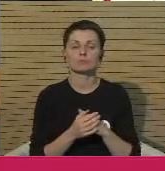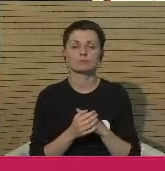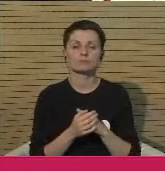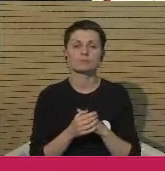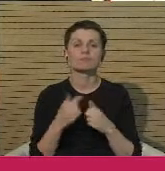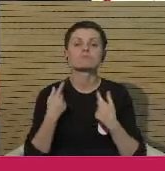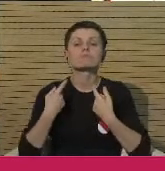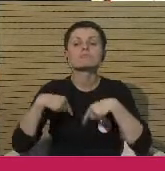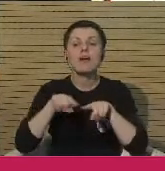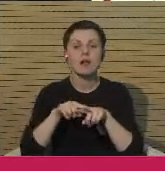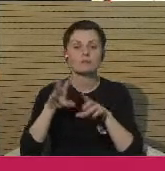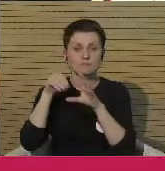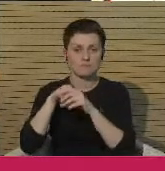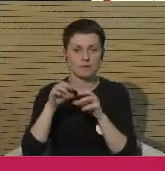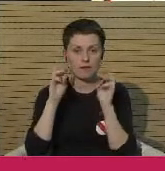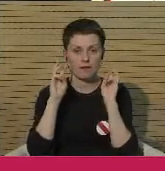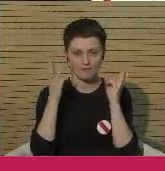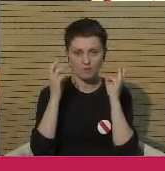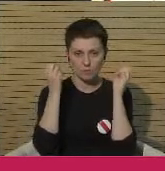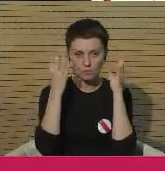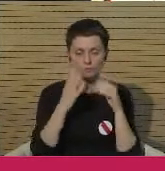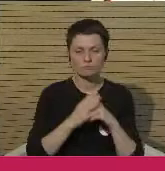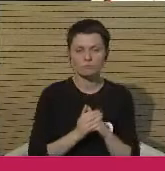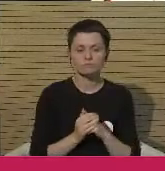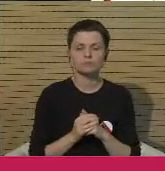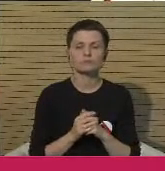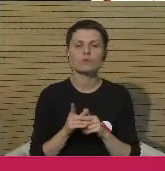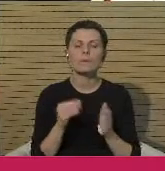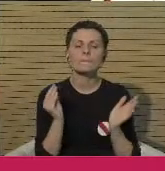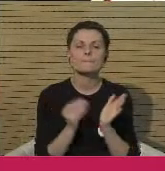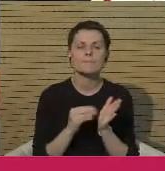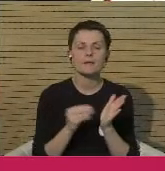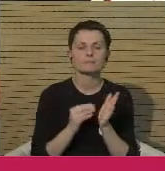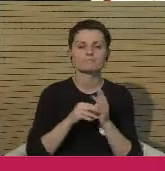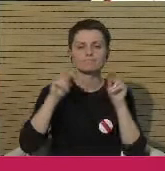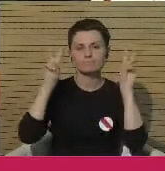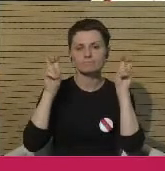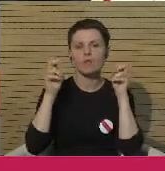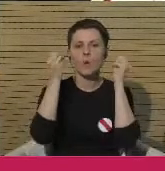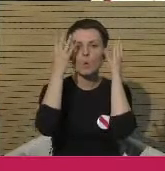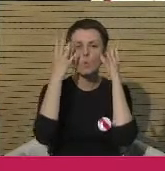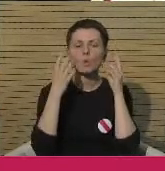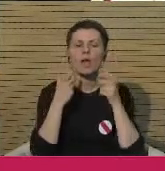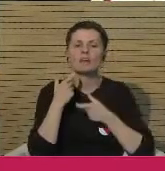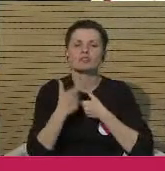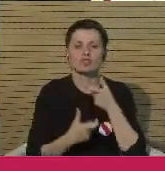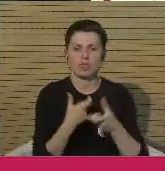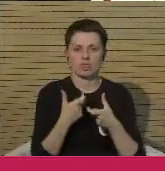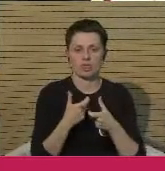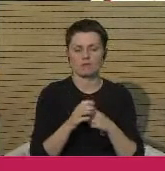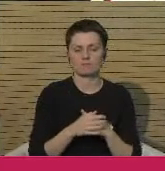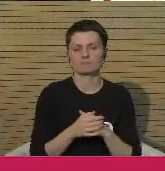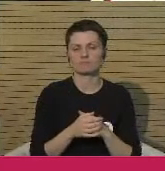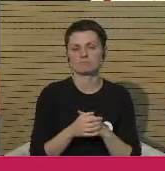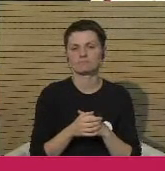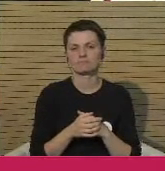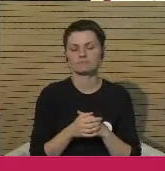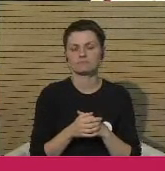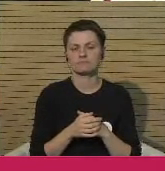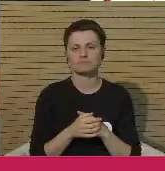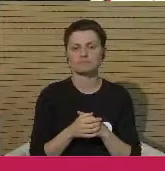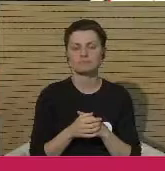one of the major objectives that are pursued in workshops of